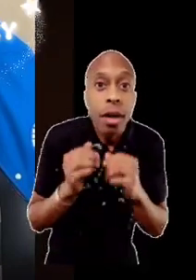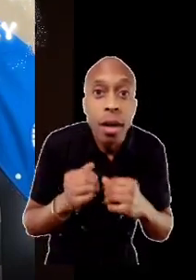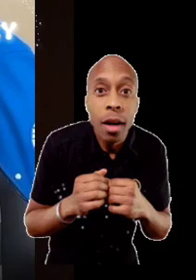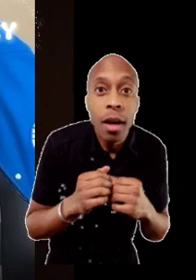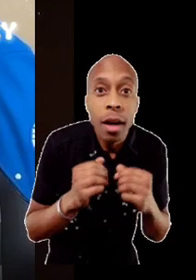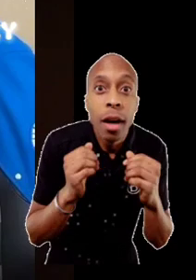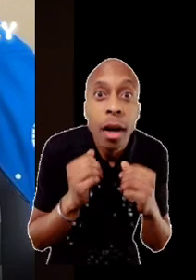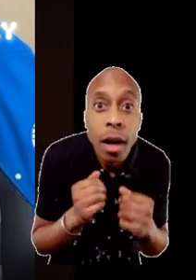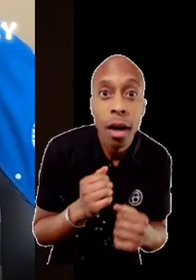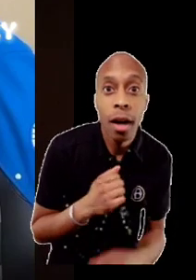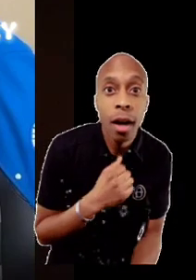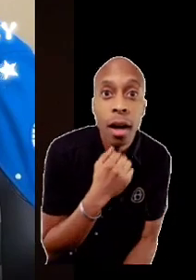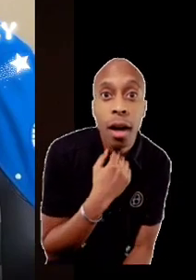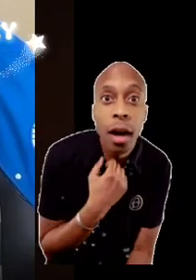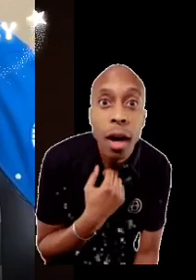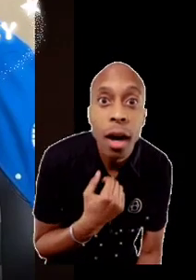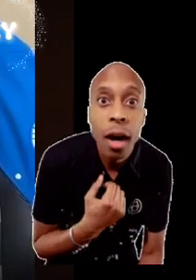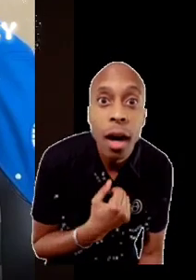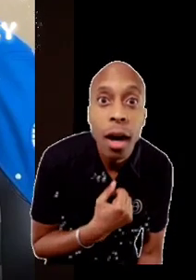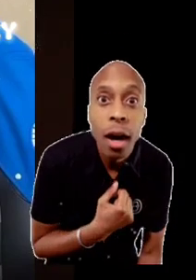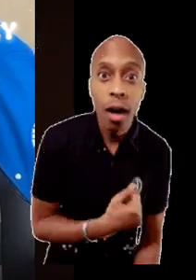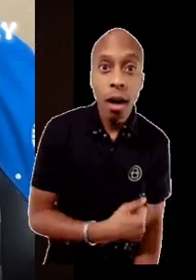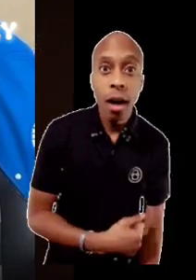too good.